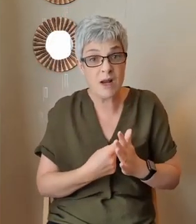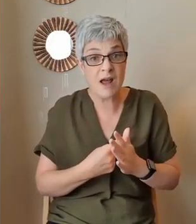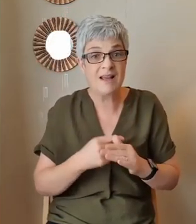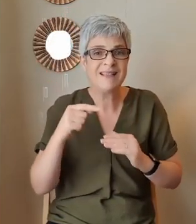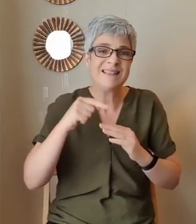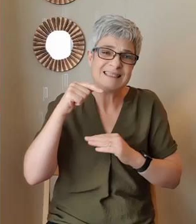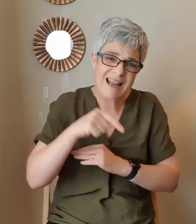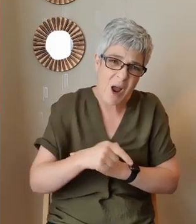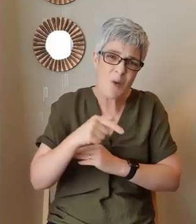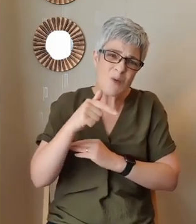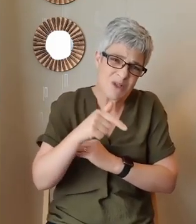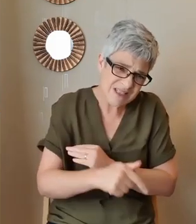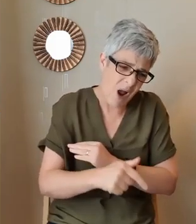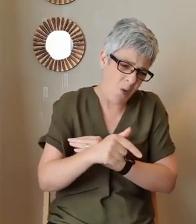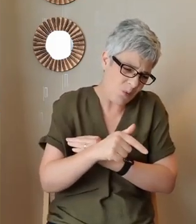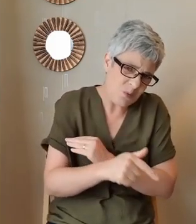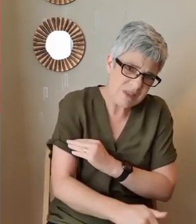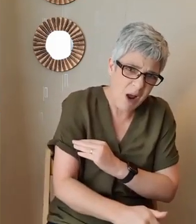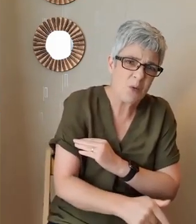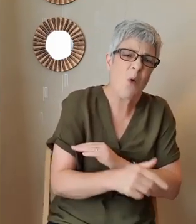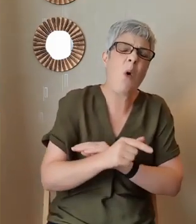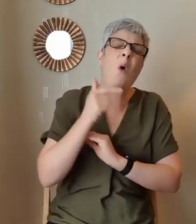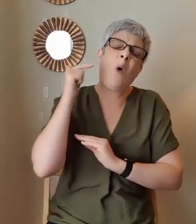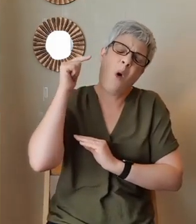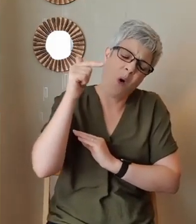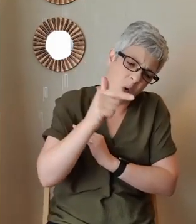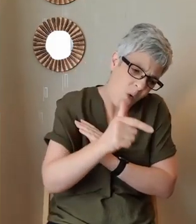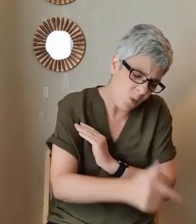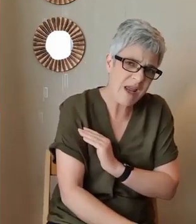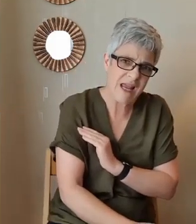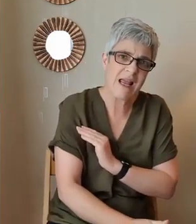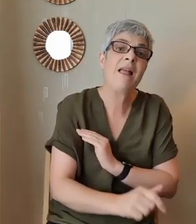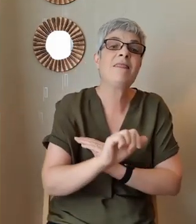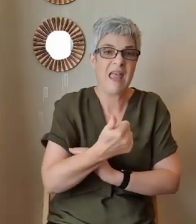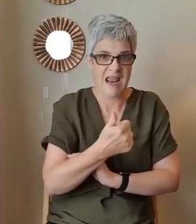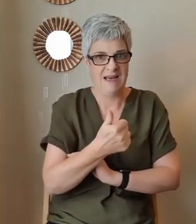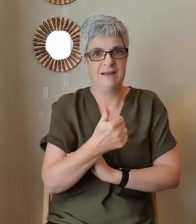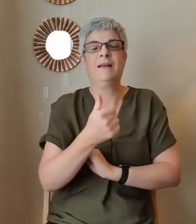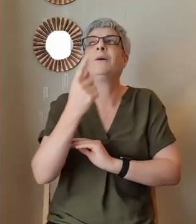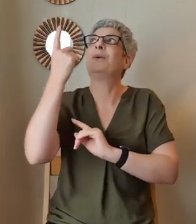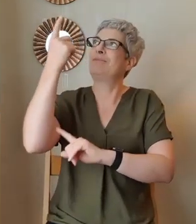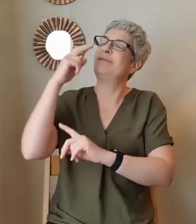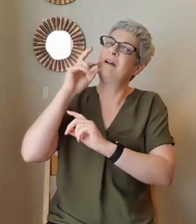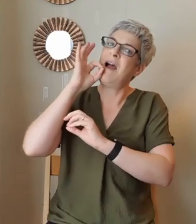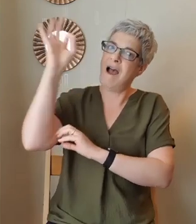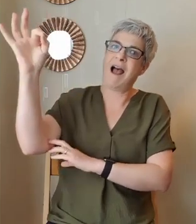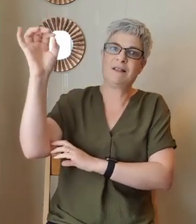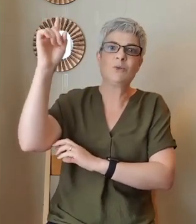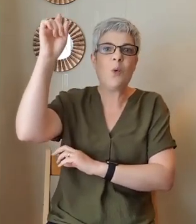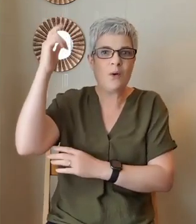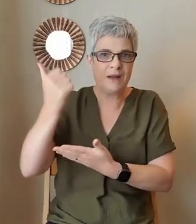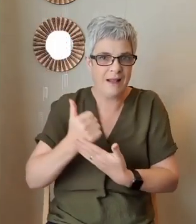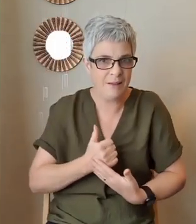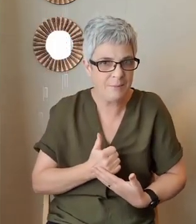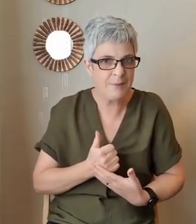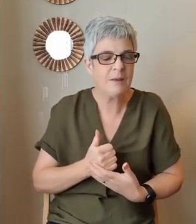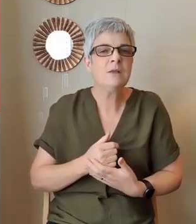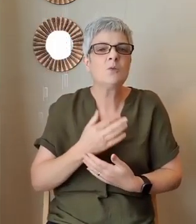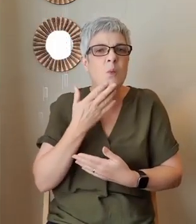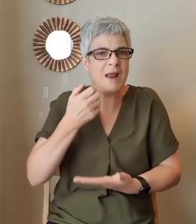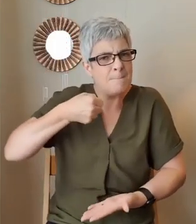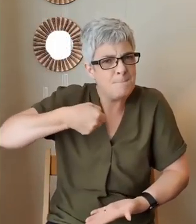down, down, and he had to go all the way down before he calls out to God. It was only at rock bottom was he ready to listen,